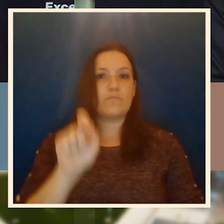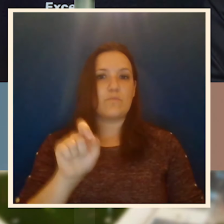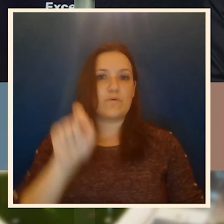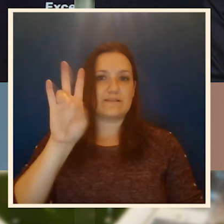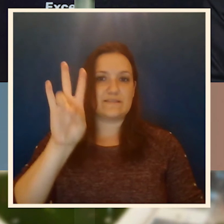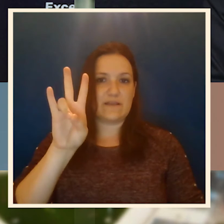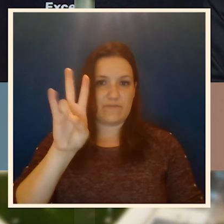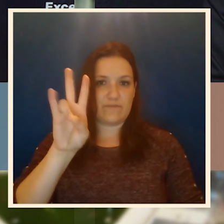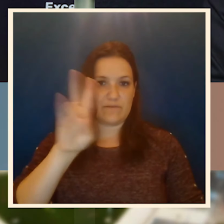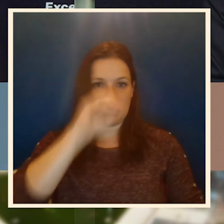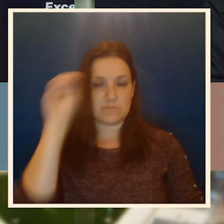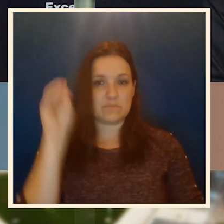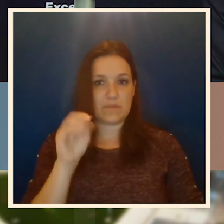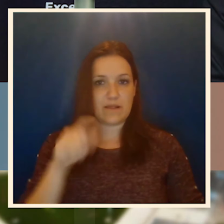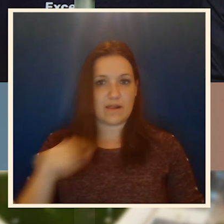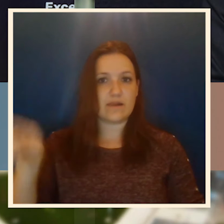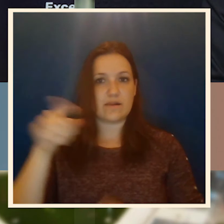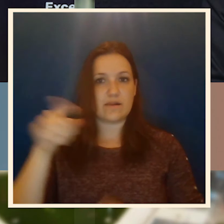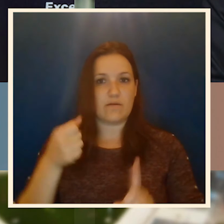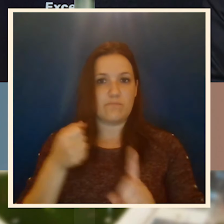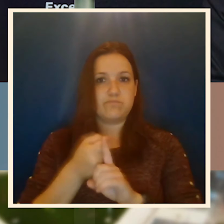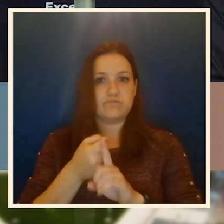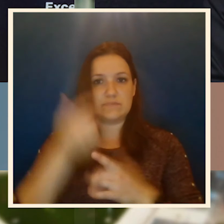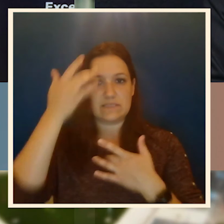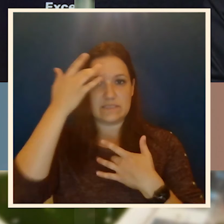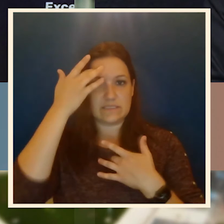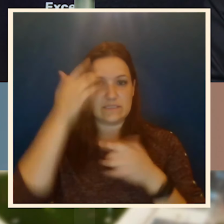any state in the United States.